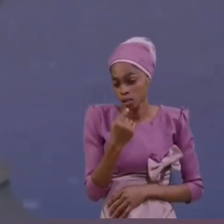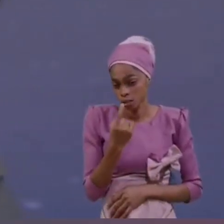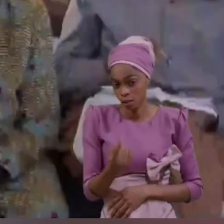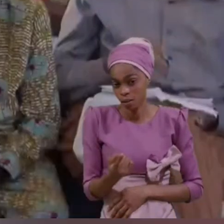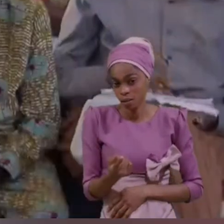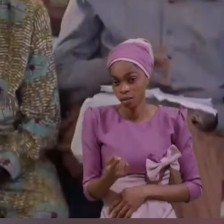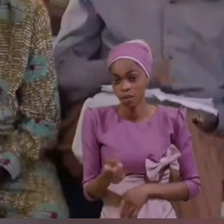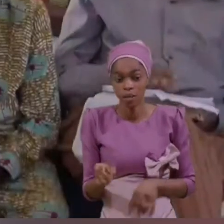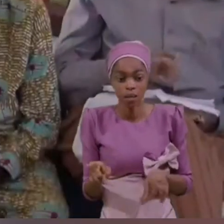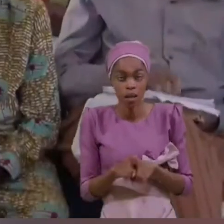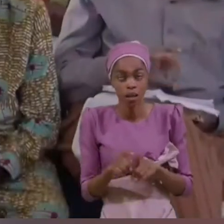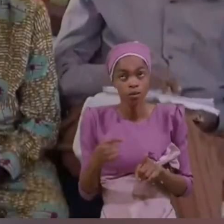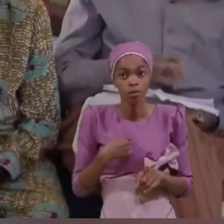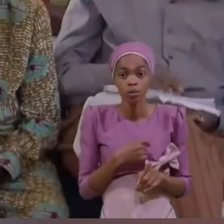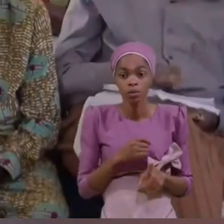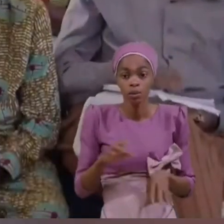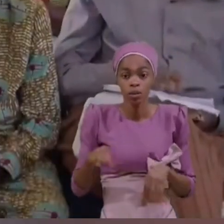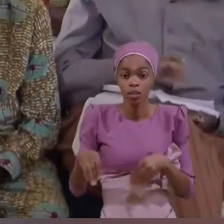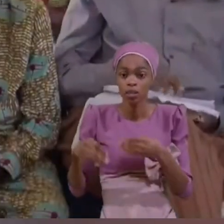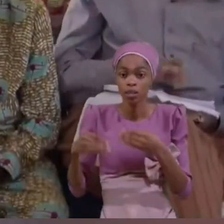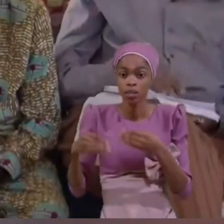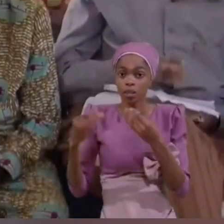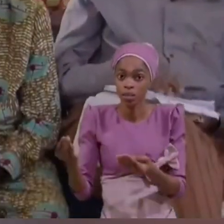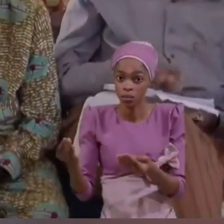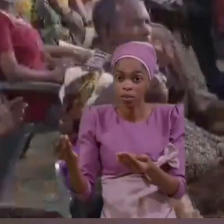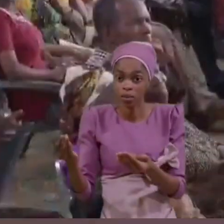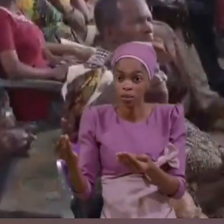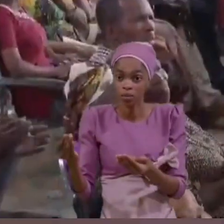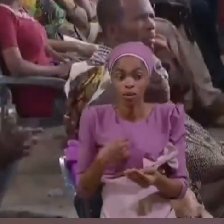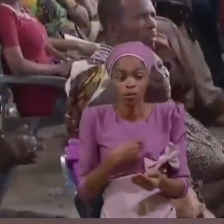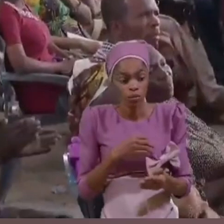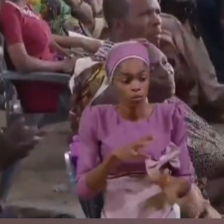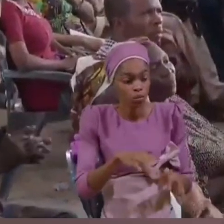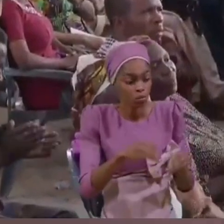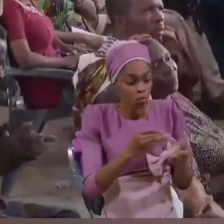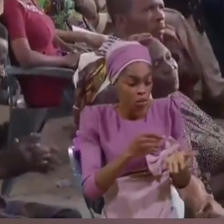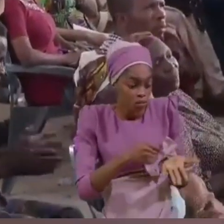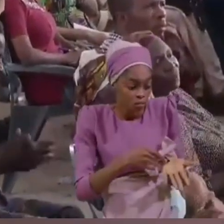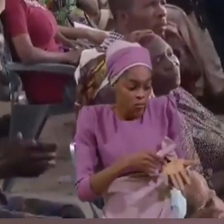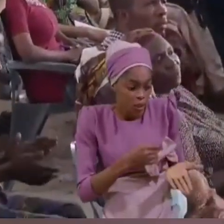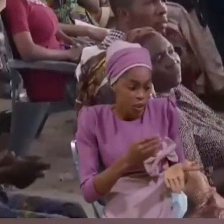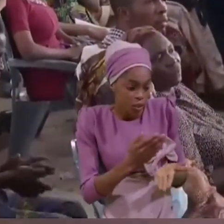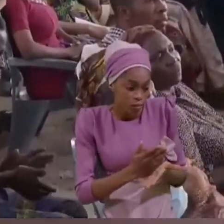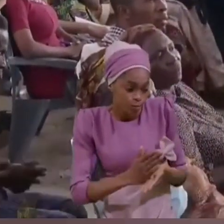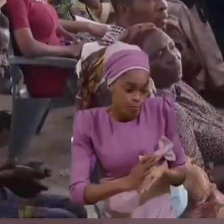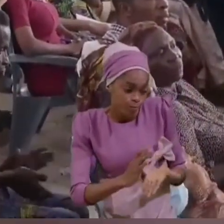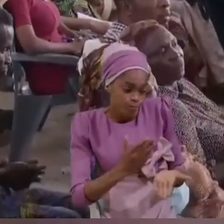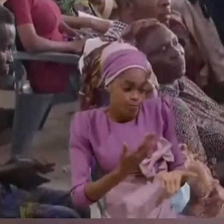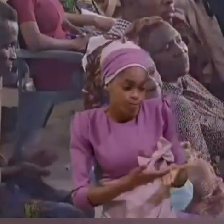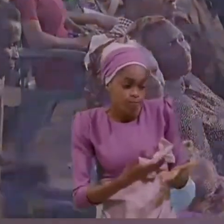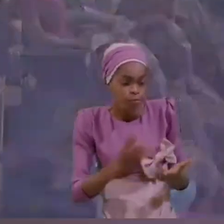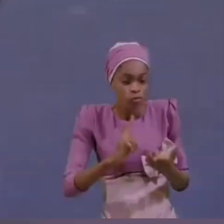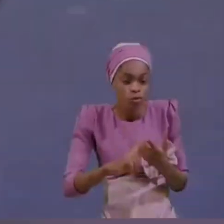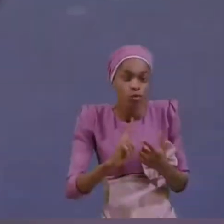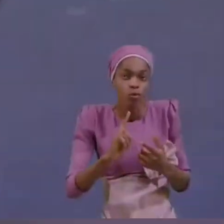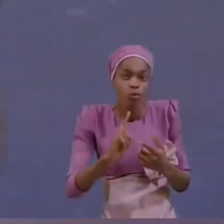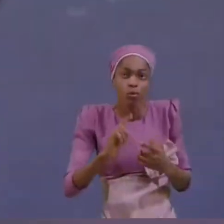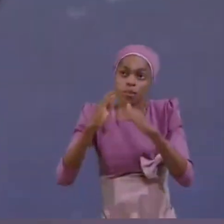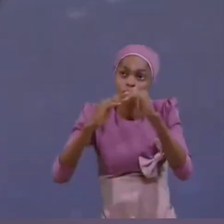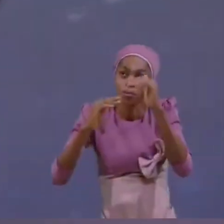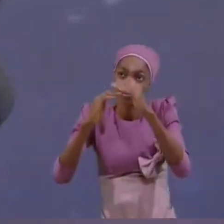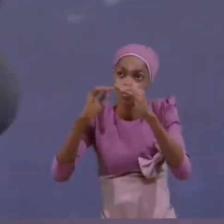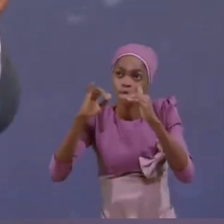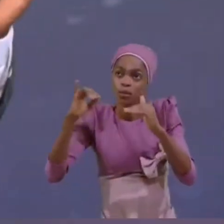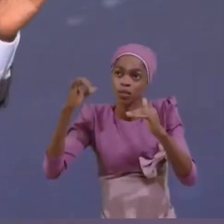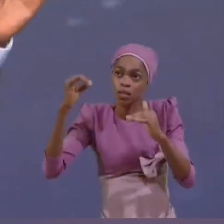we're giving, we allocate this amount to the building of DLICC.